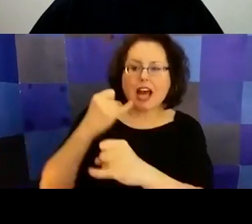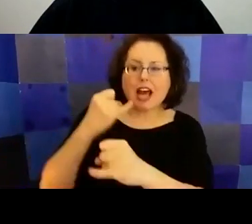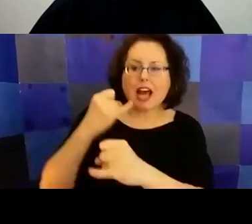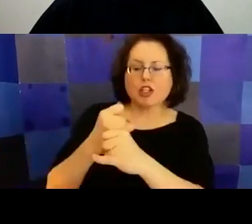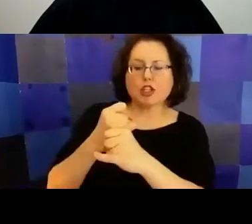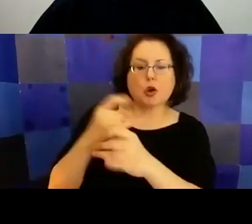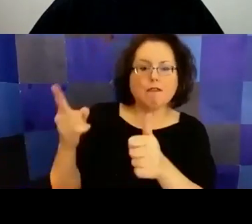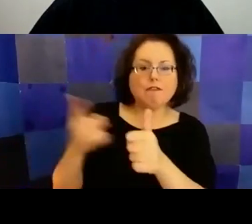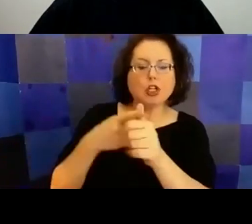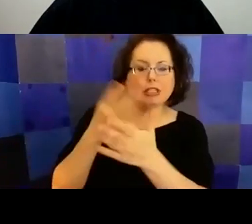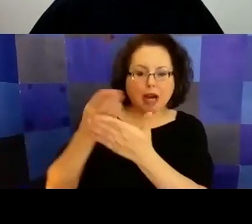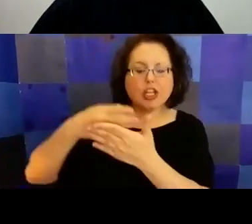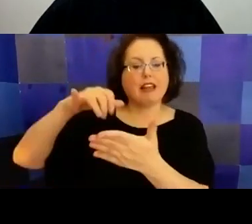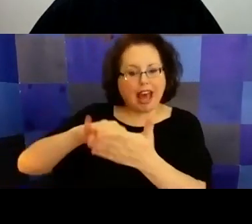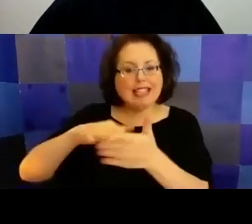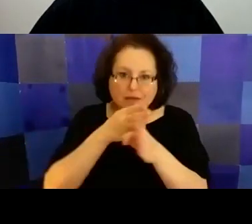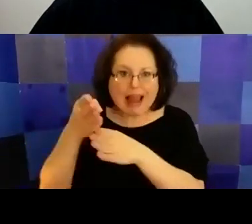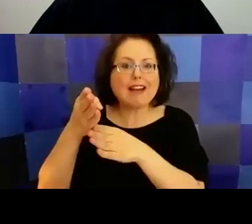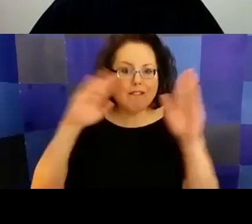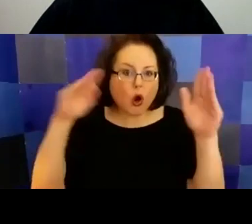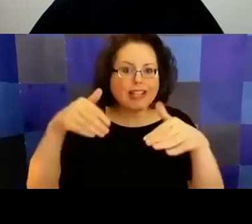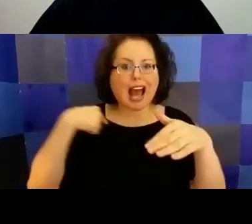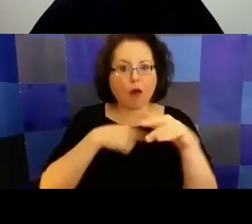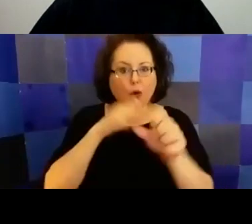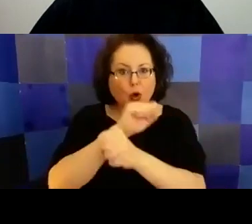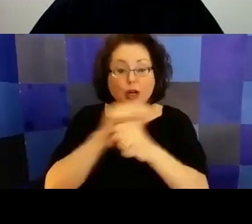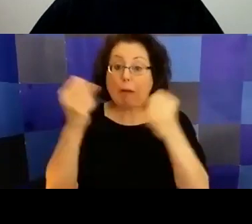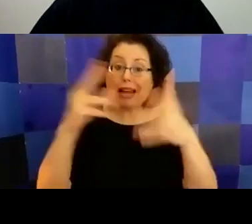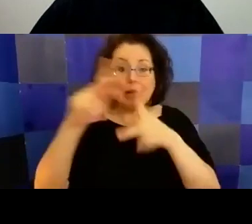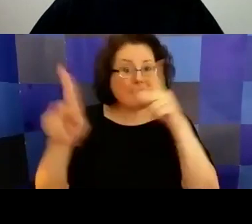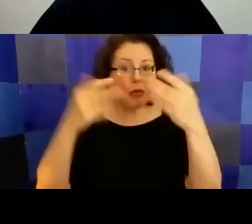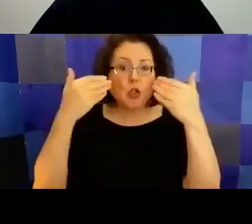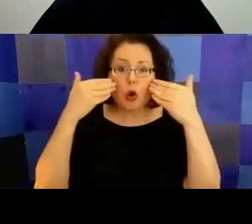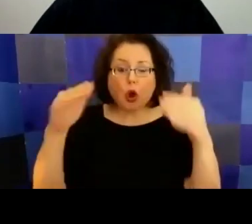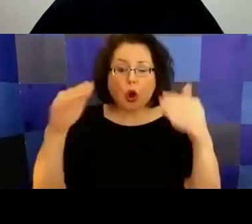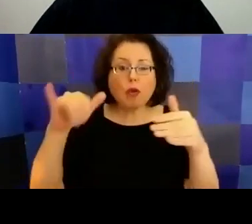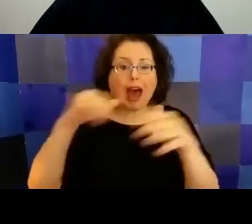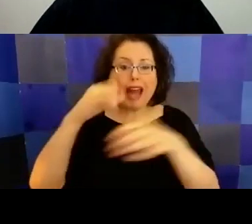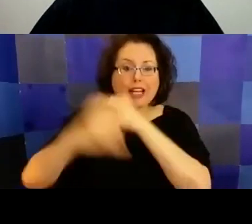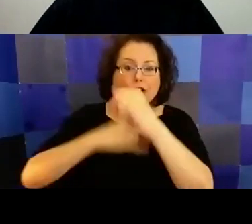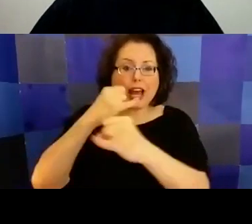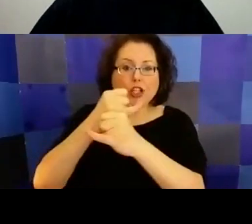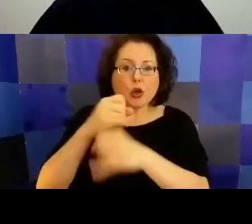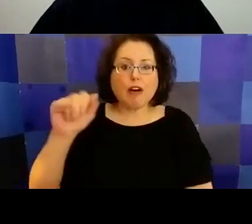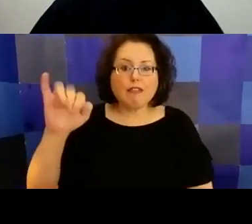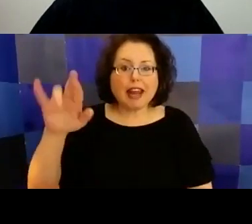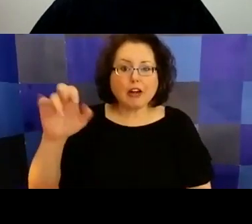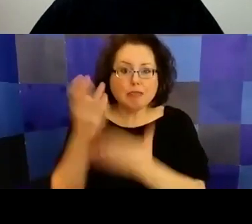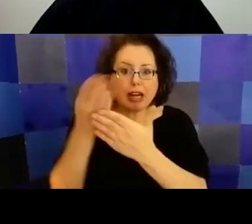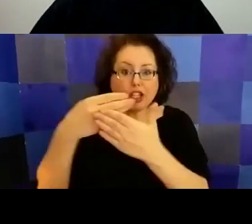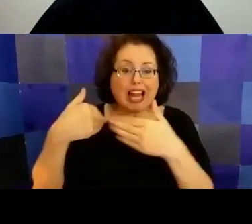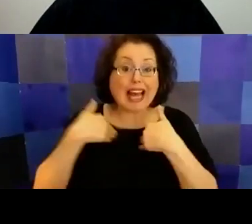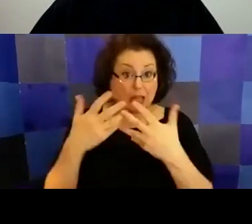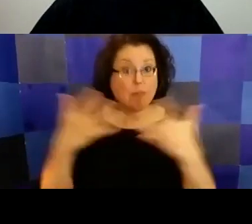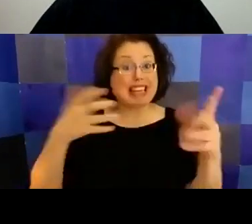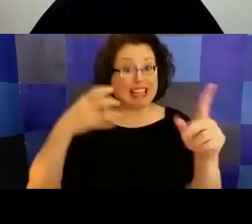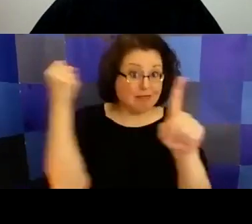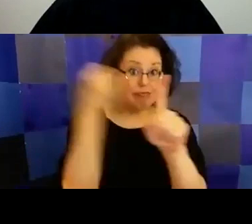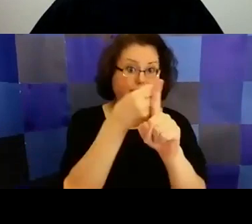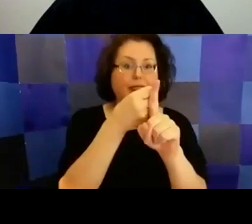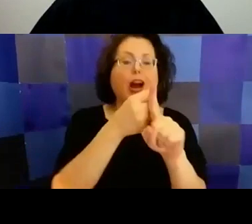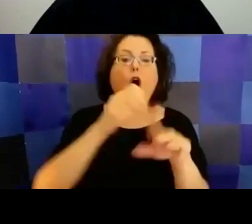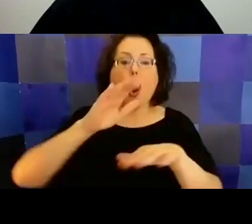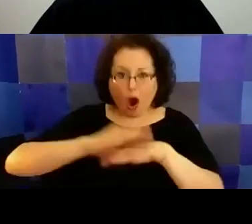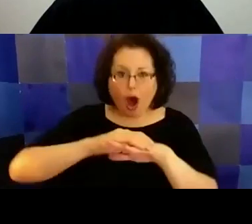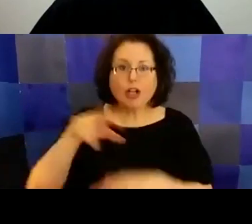focuses in our work. Many people don't realize that the international affairs budget actually has a very big direct impact on